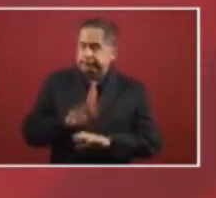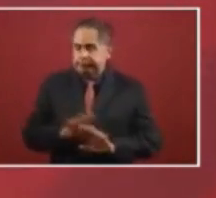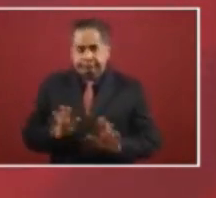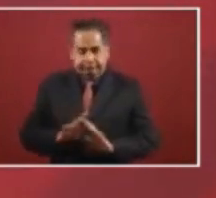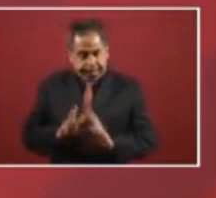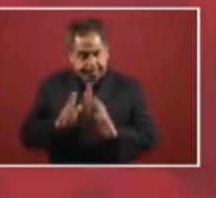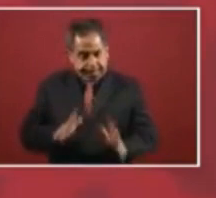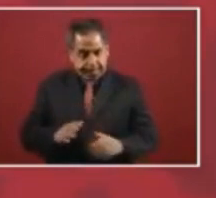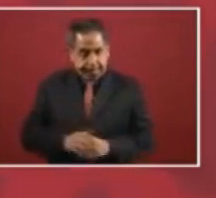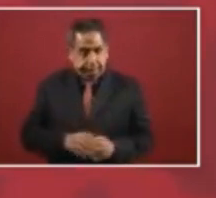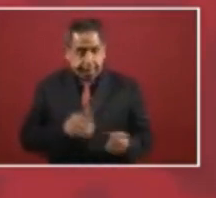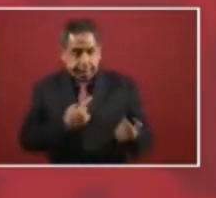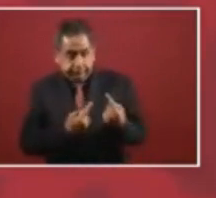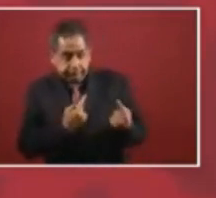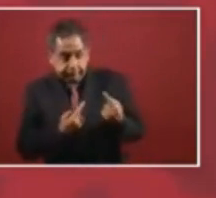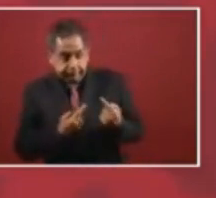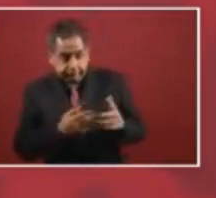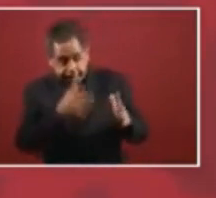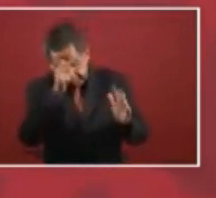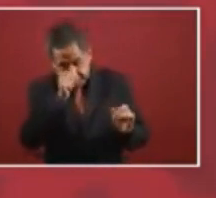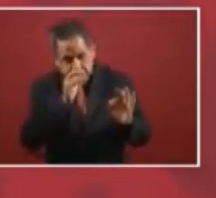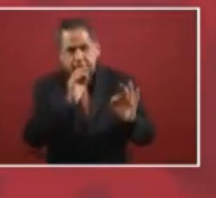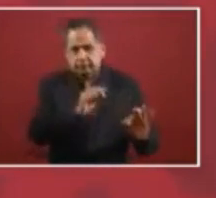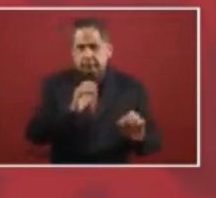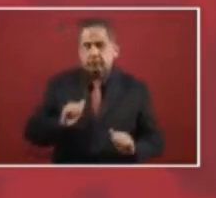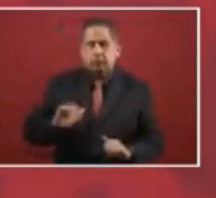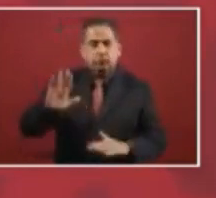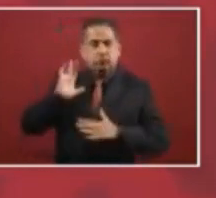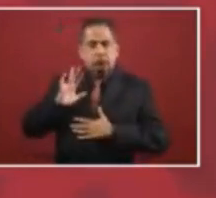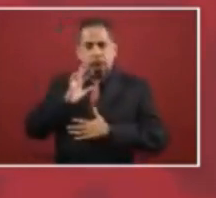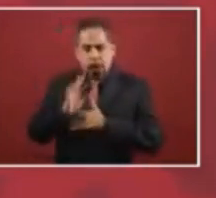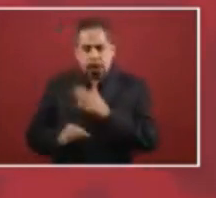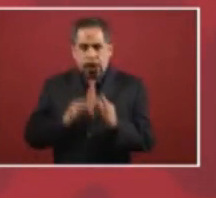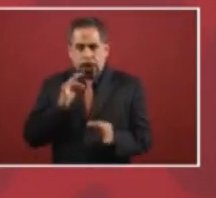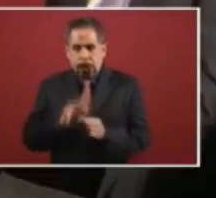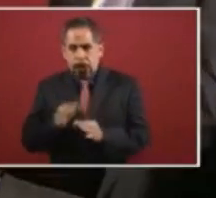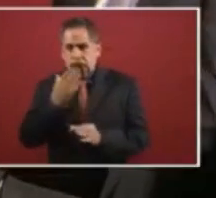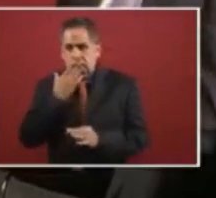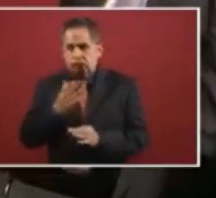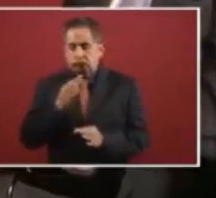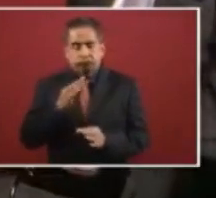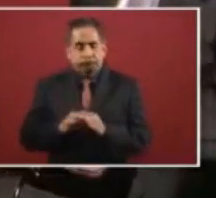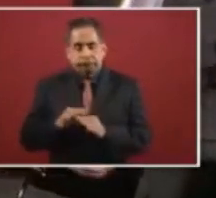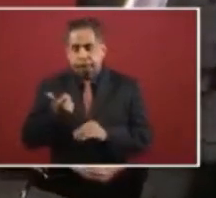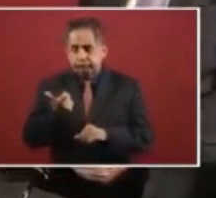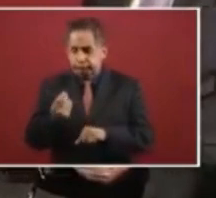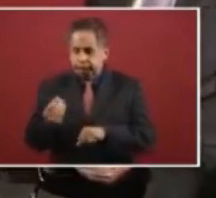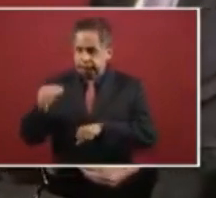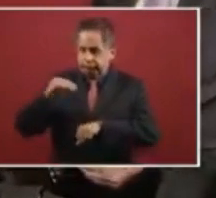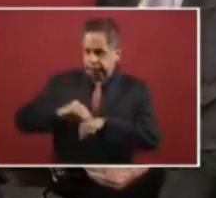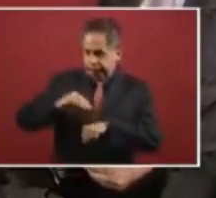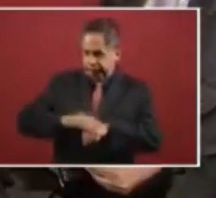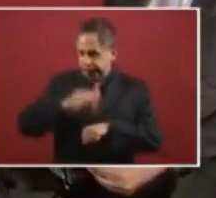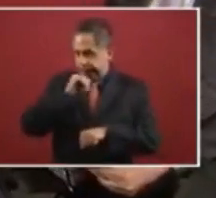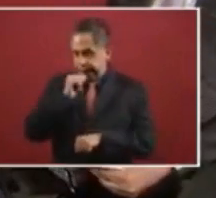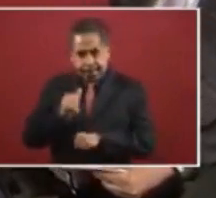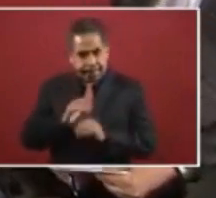You could not maintain that commitment that we made and that we're complying with of